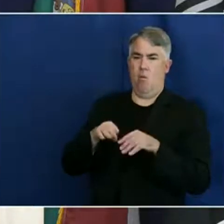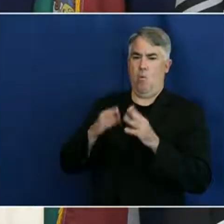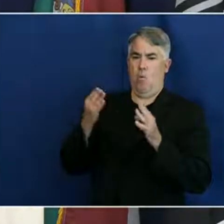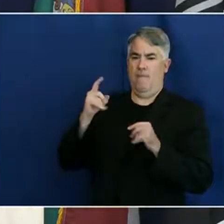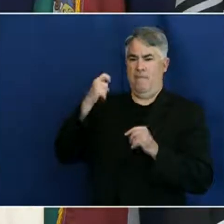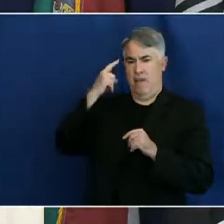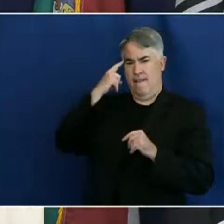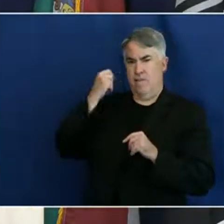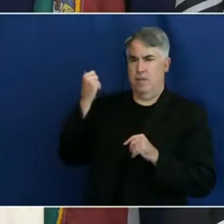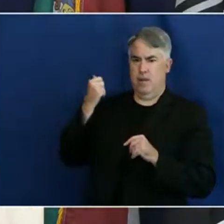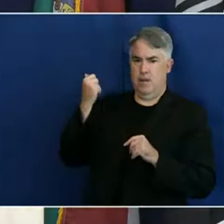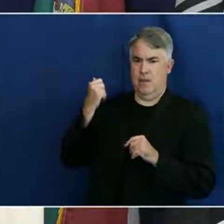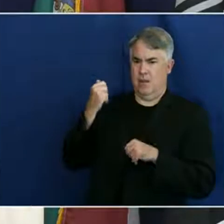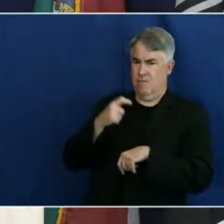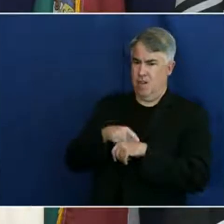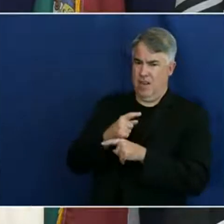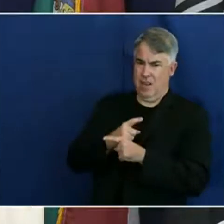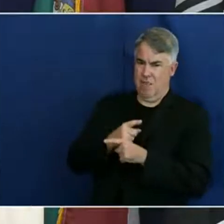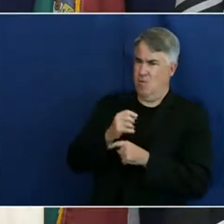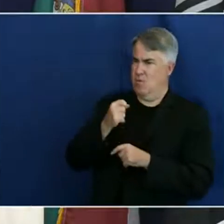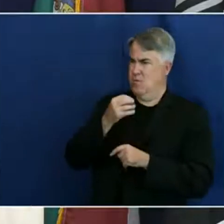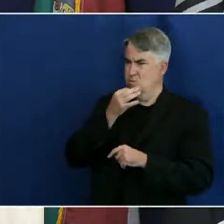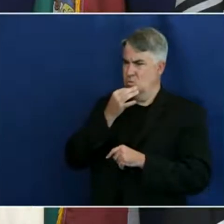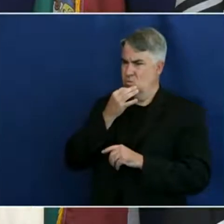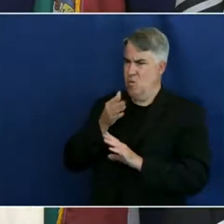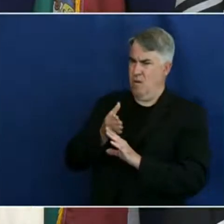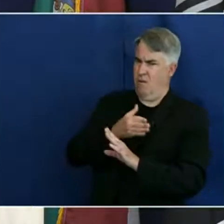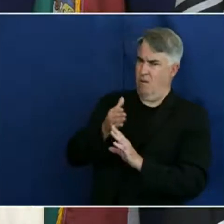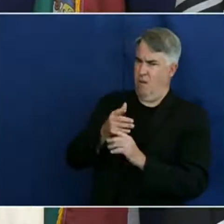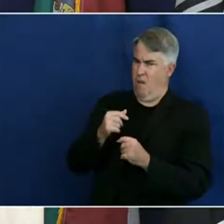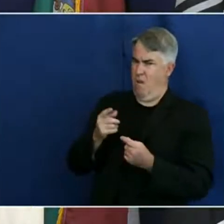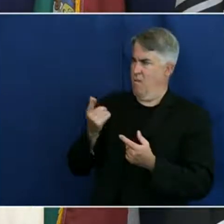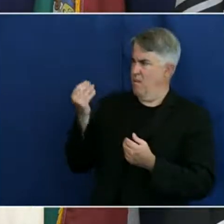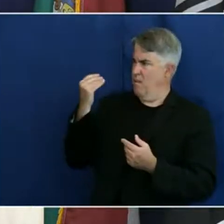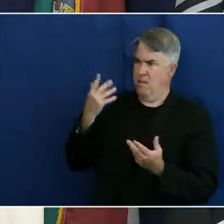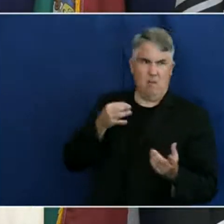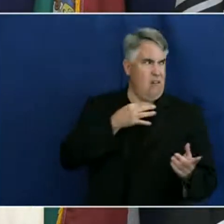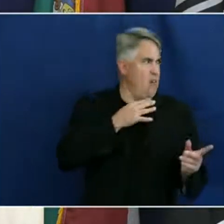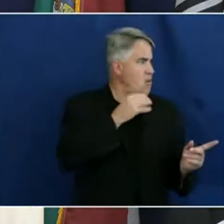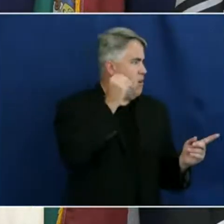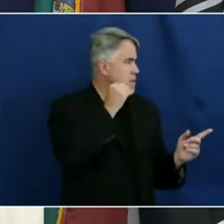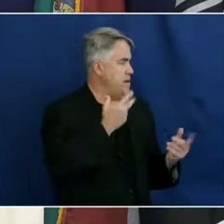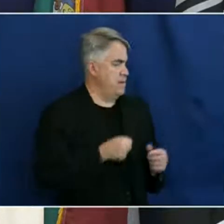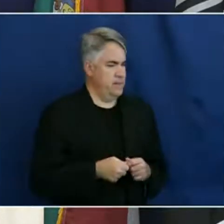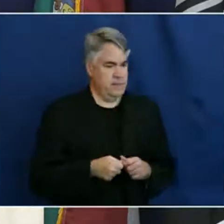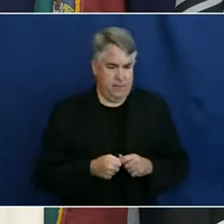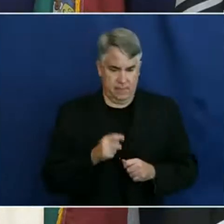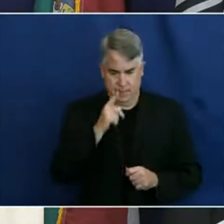It's at the right time, too soon, too late, just your general thoughts. Go to Dr. Wooten.